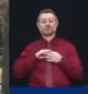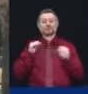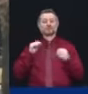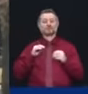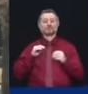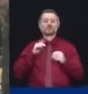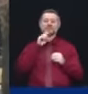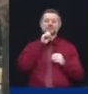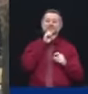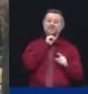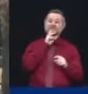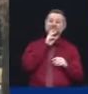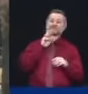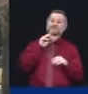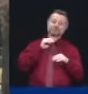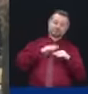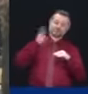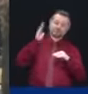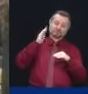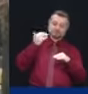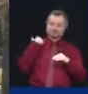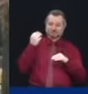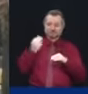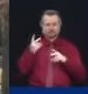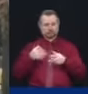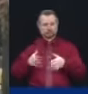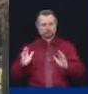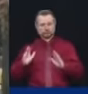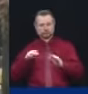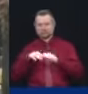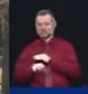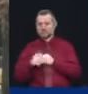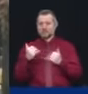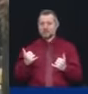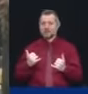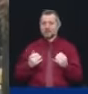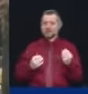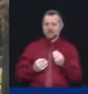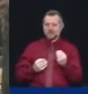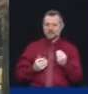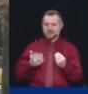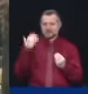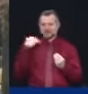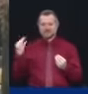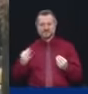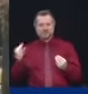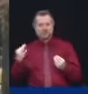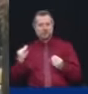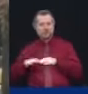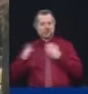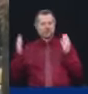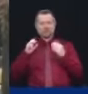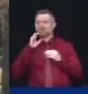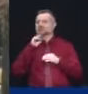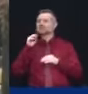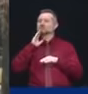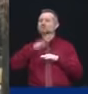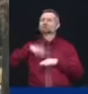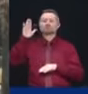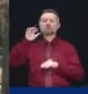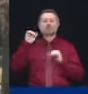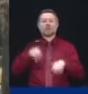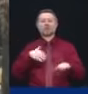plus on Friday. Today's Monday. On Friday, it went to 60 plus. A priority is